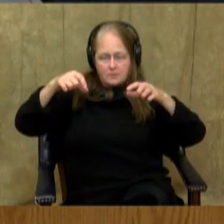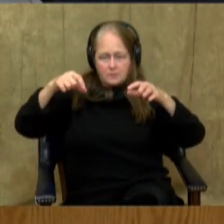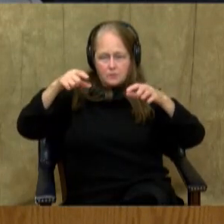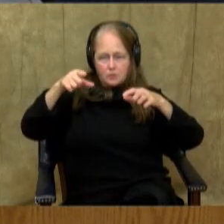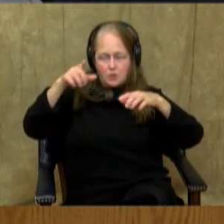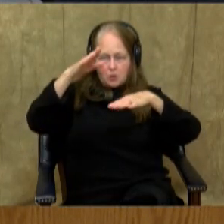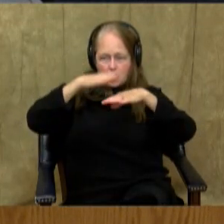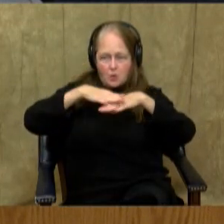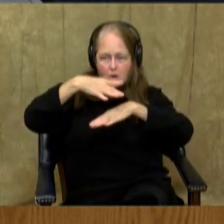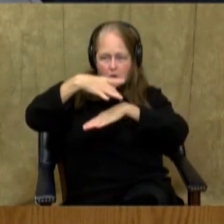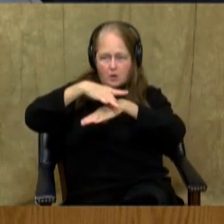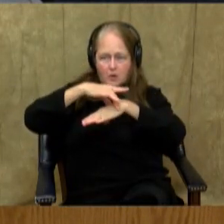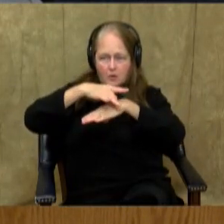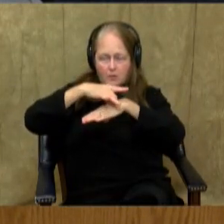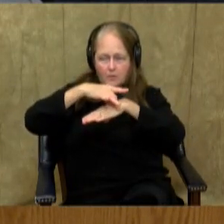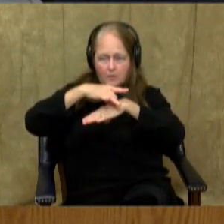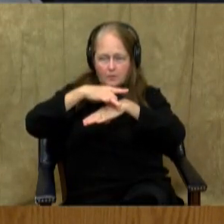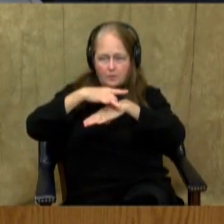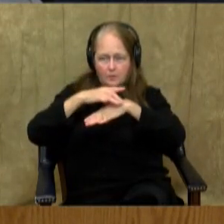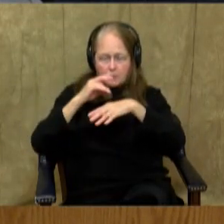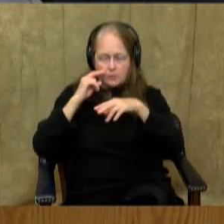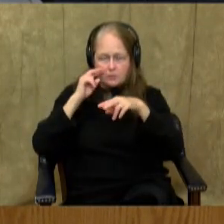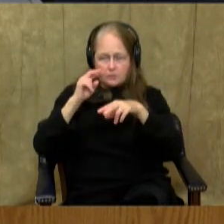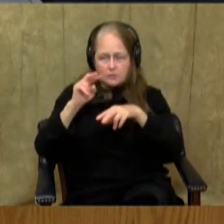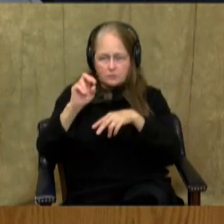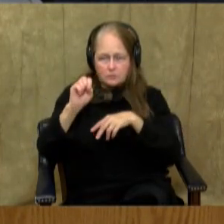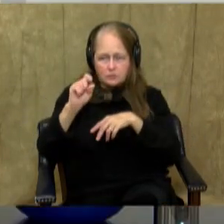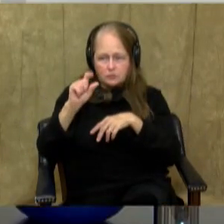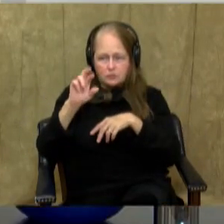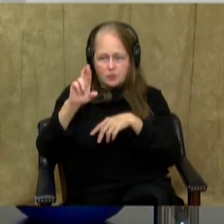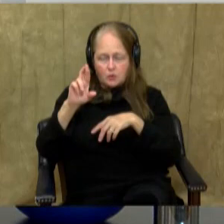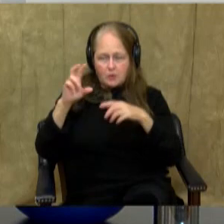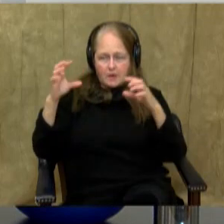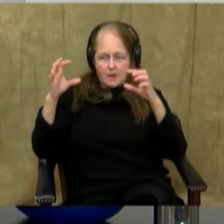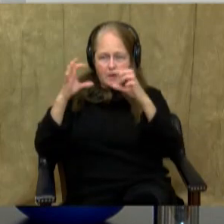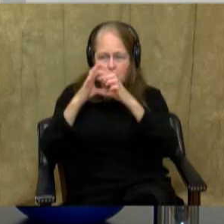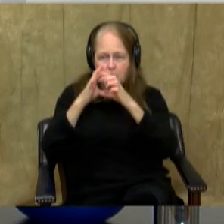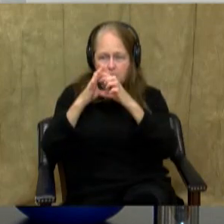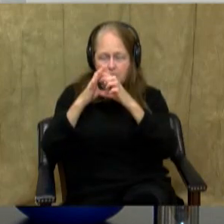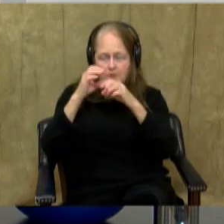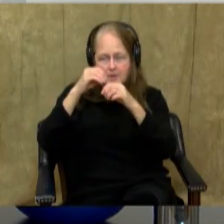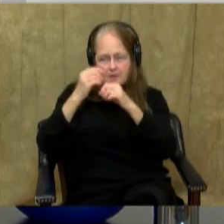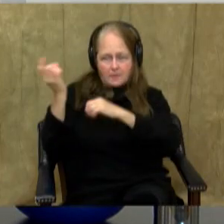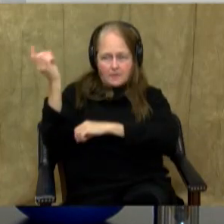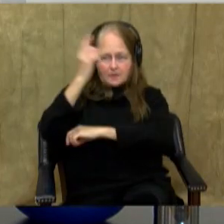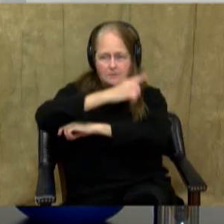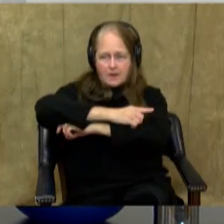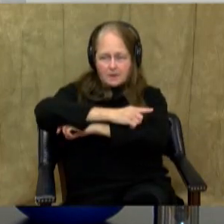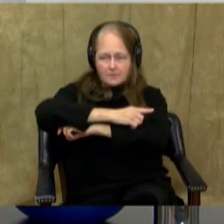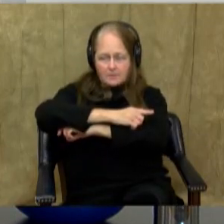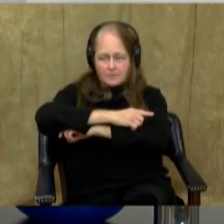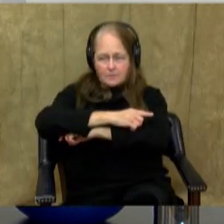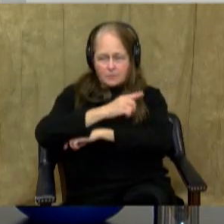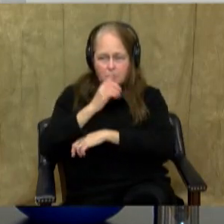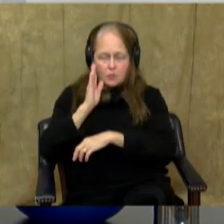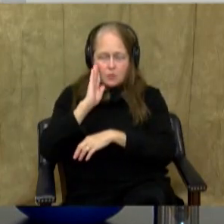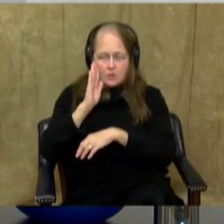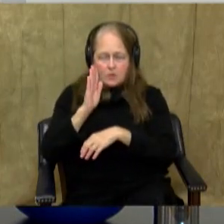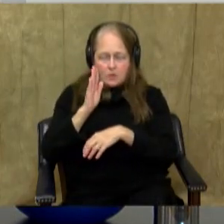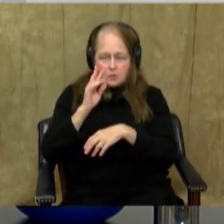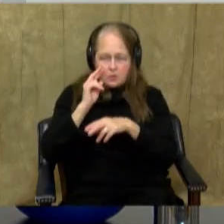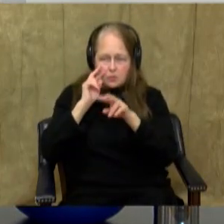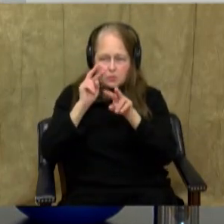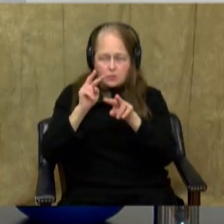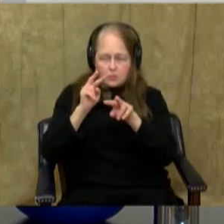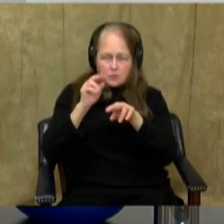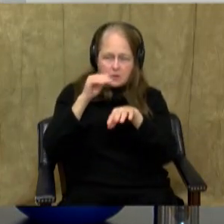When you're on Earth viewing a solar eclipse, it happens during the day. And you'll actually be